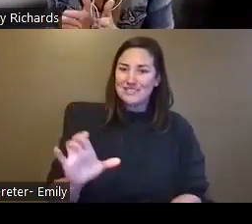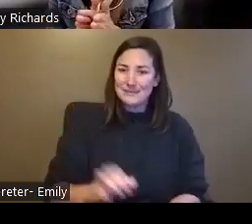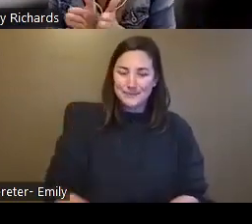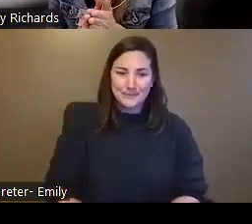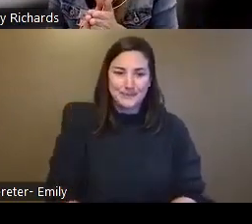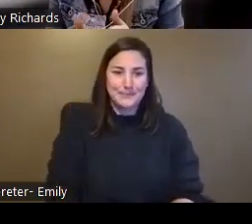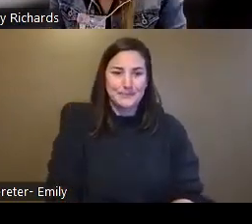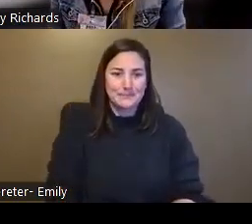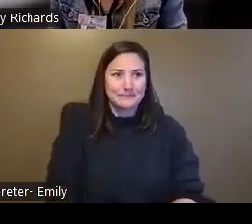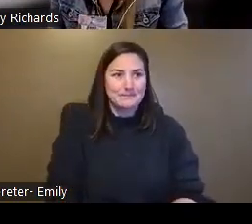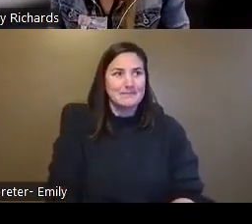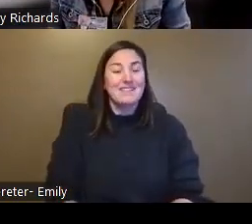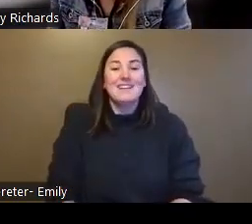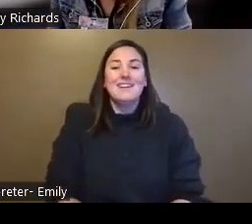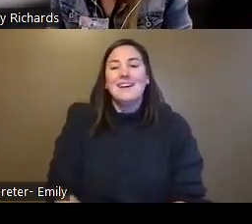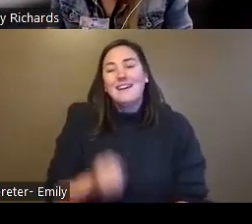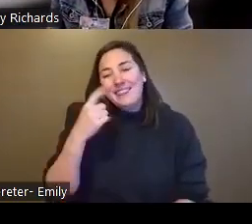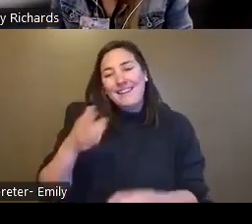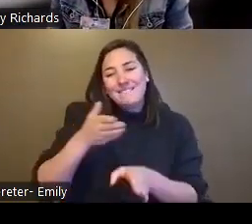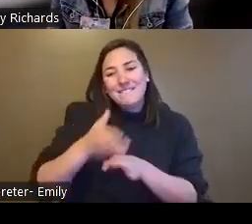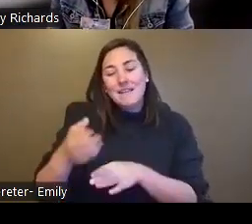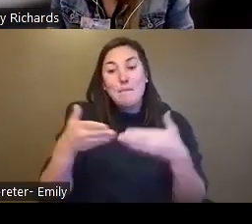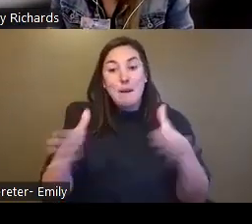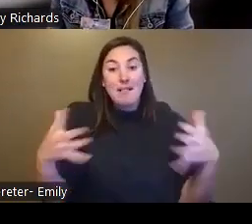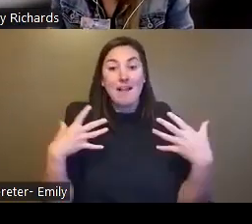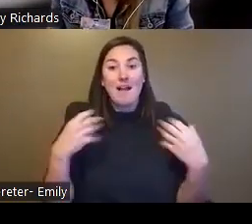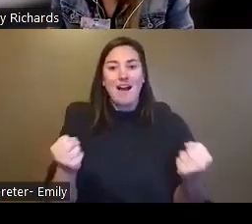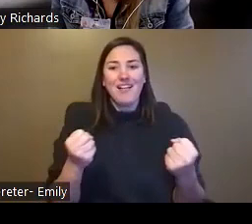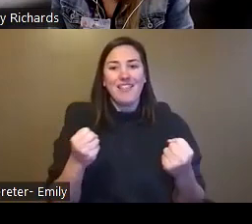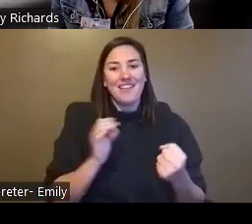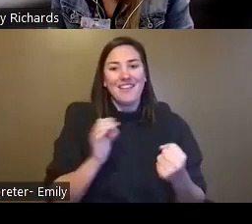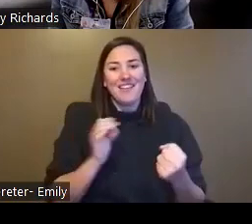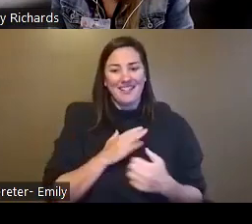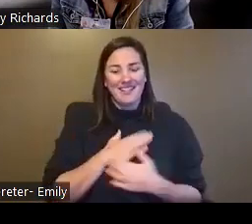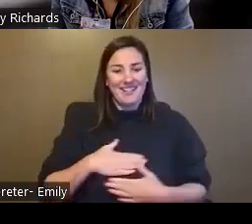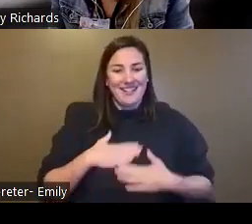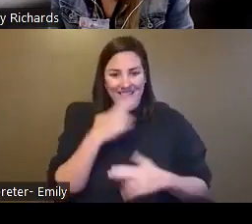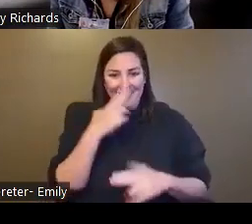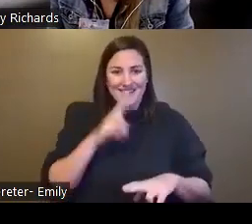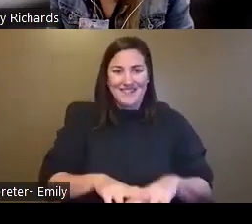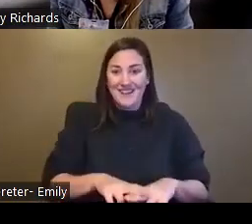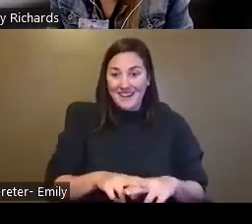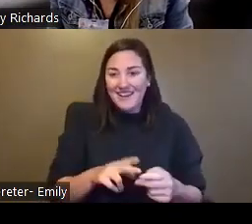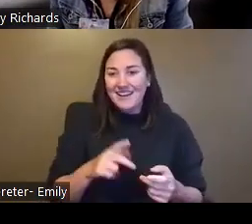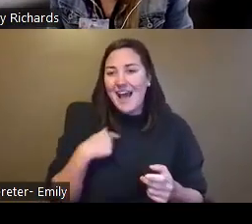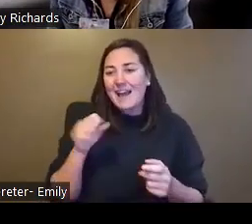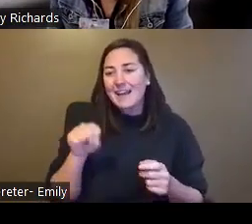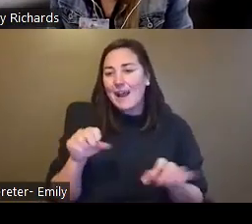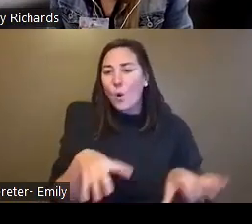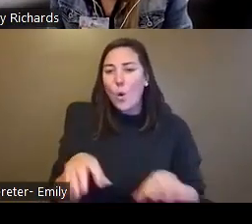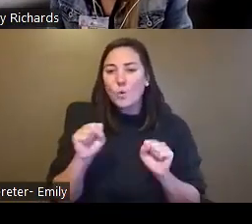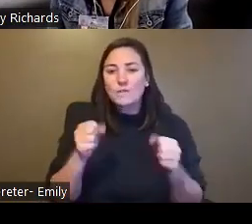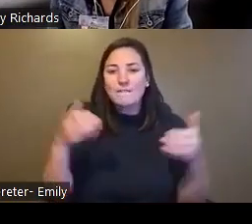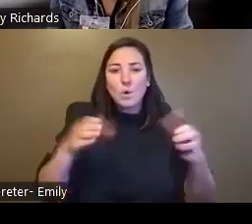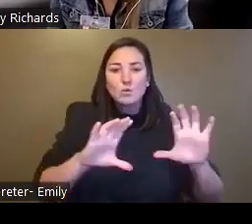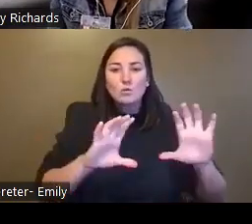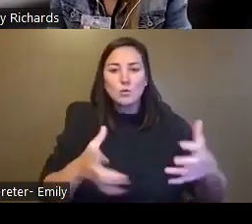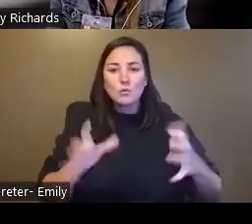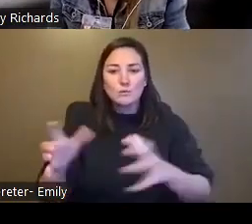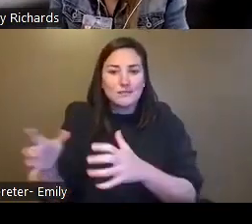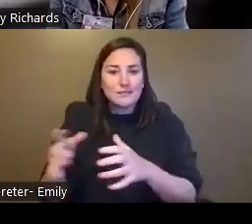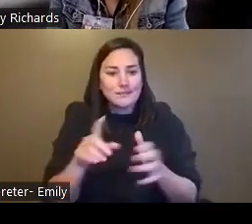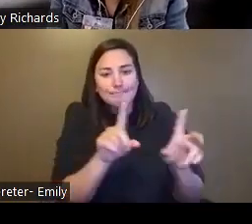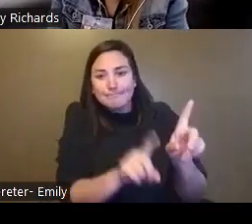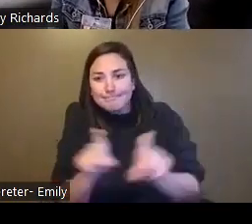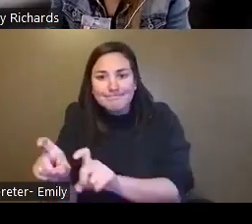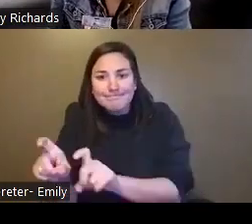of the fun of public health is being able to do focus groups, okay? So we